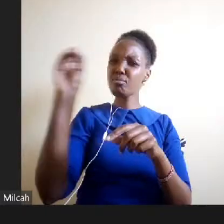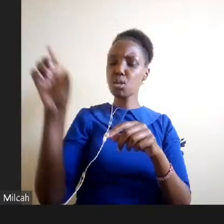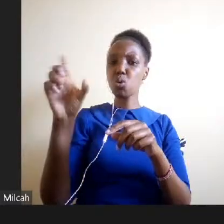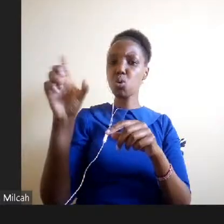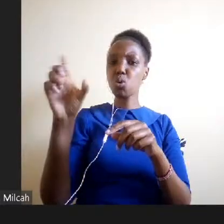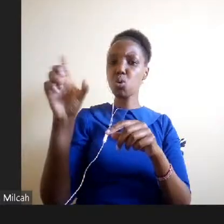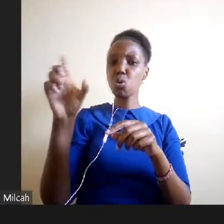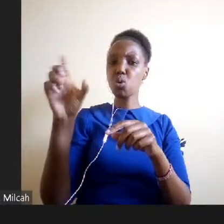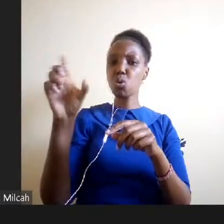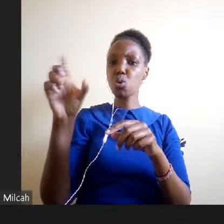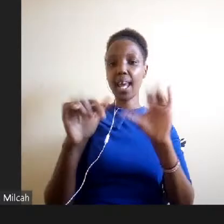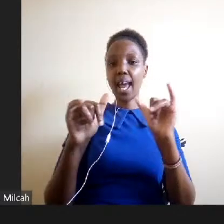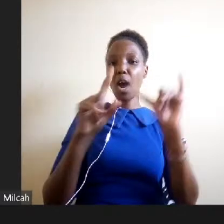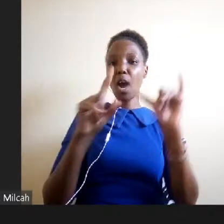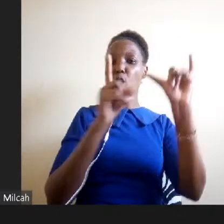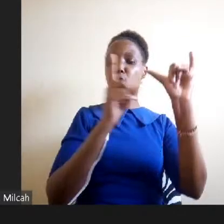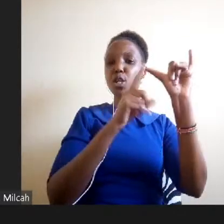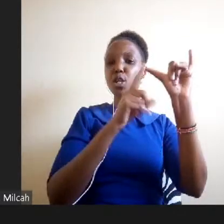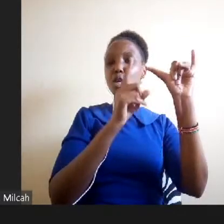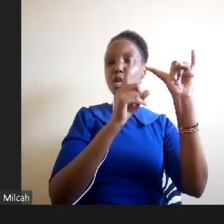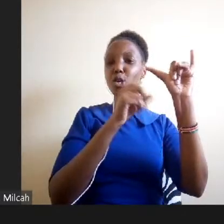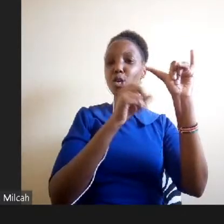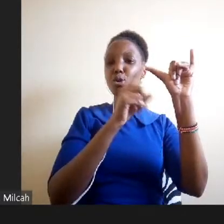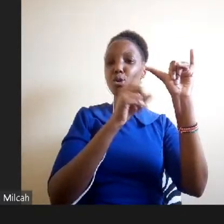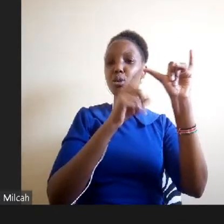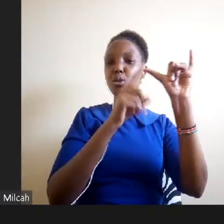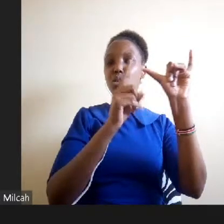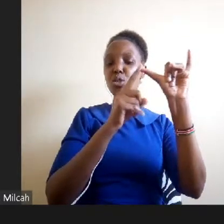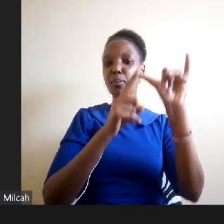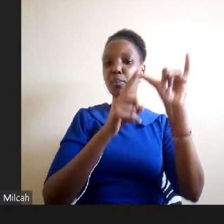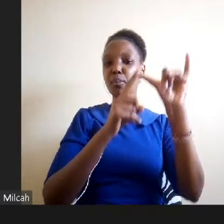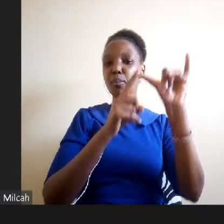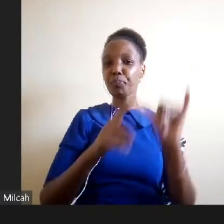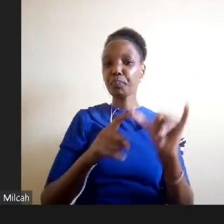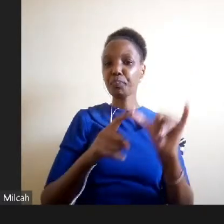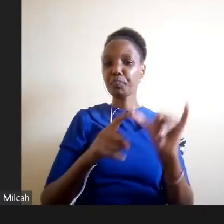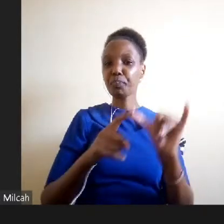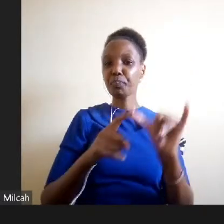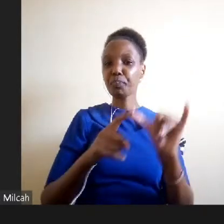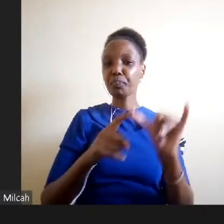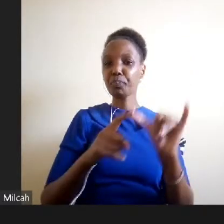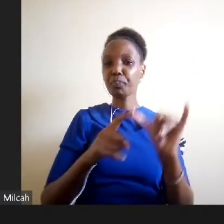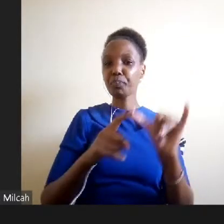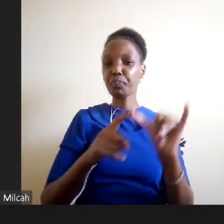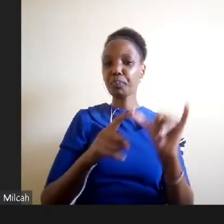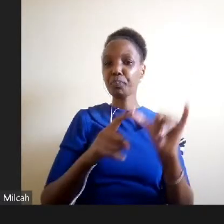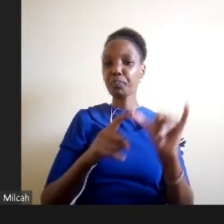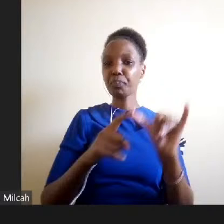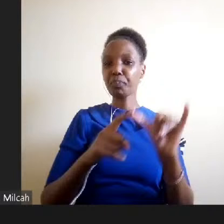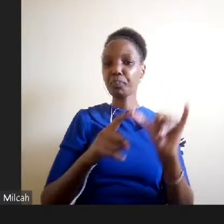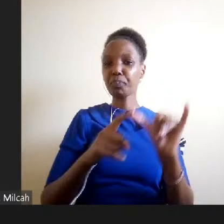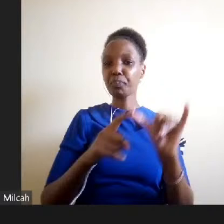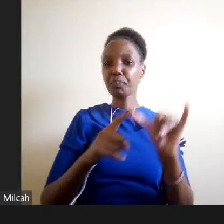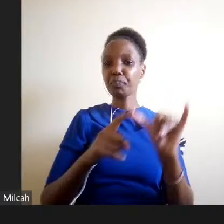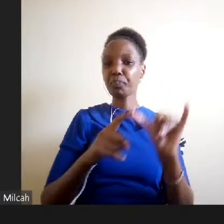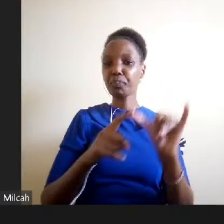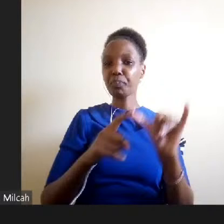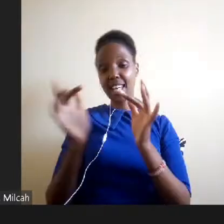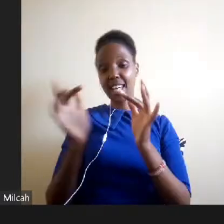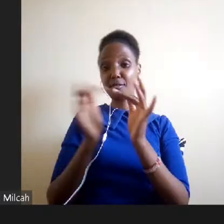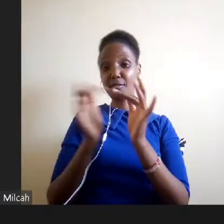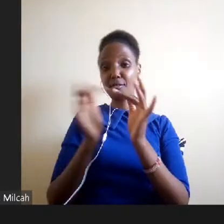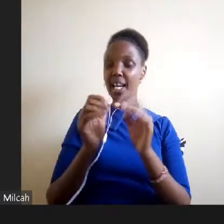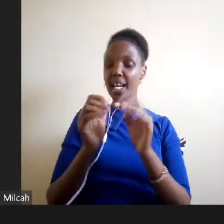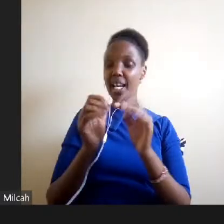to understand family-friendly content. And even as we are doing that, we're able to see how we can prevent our